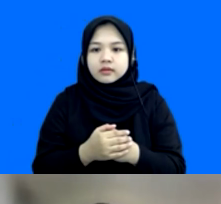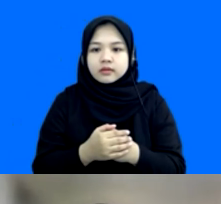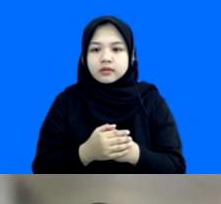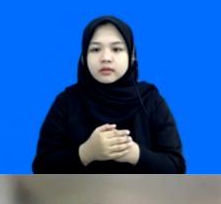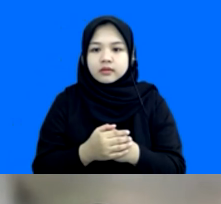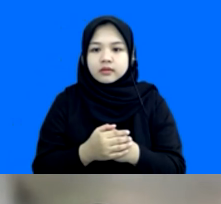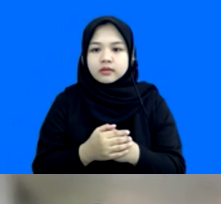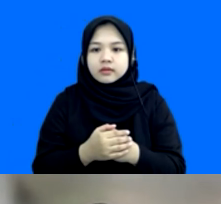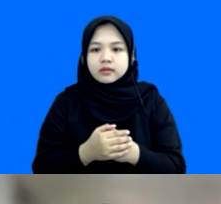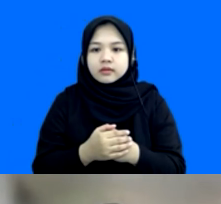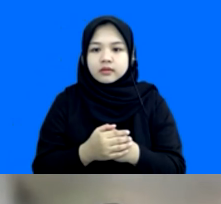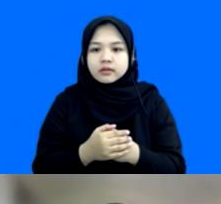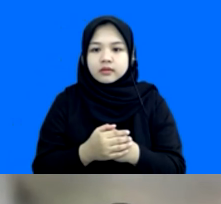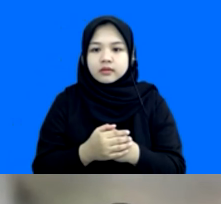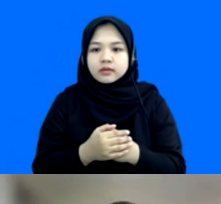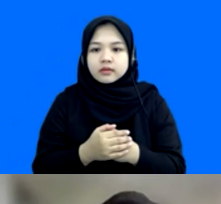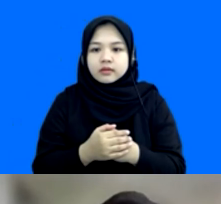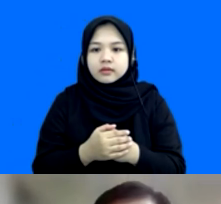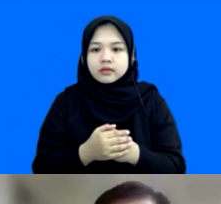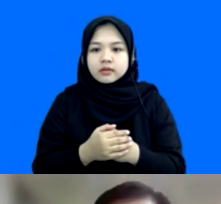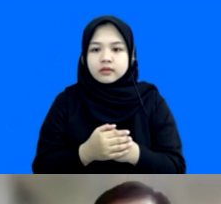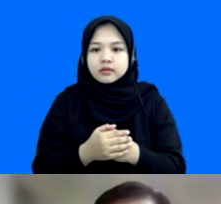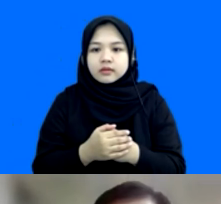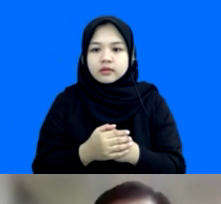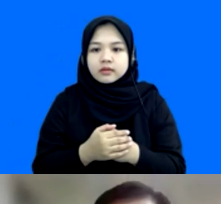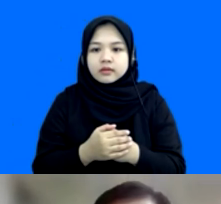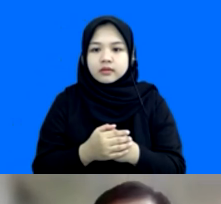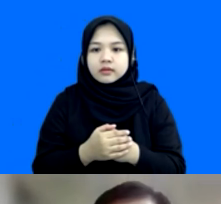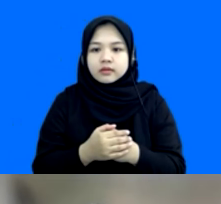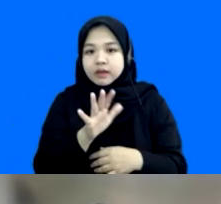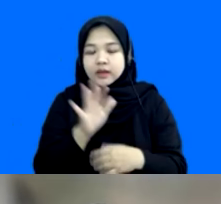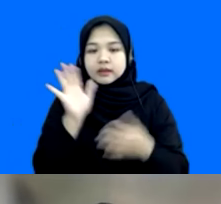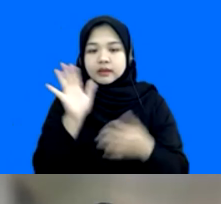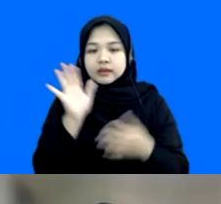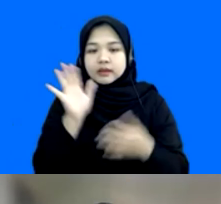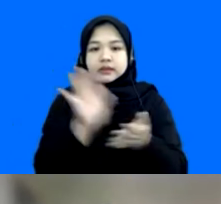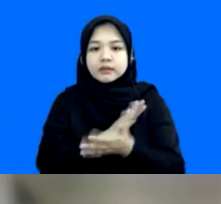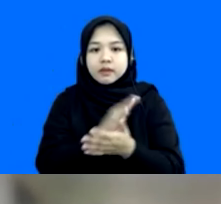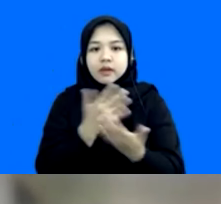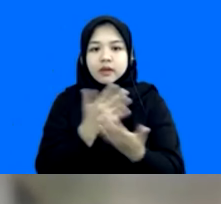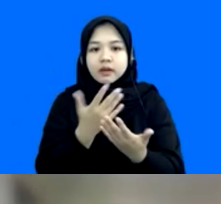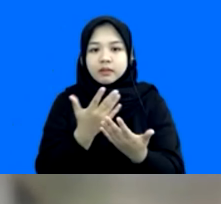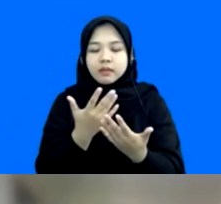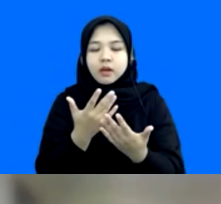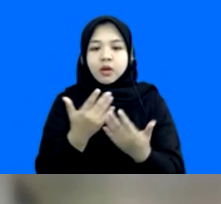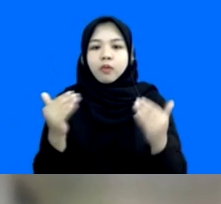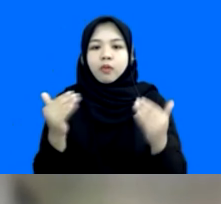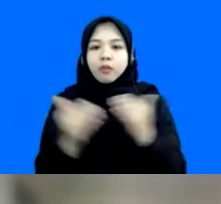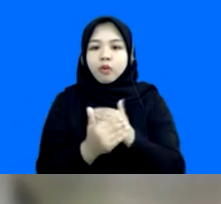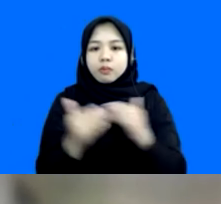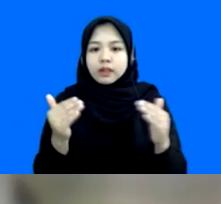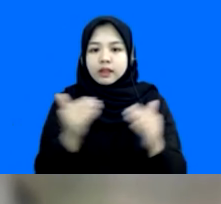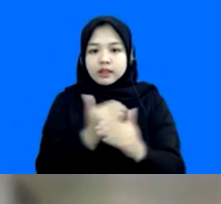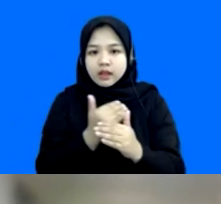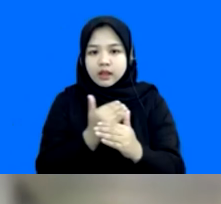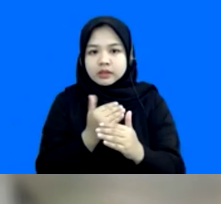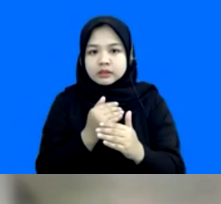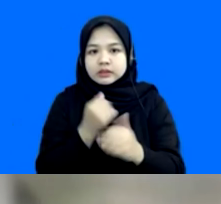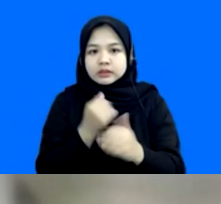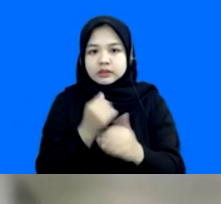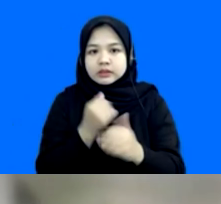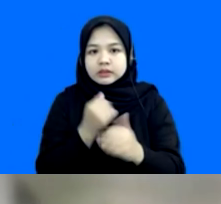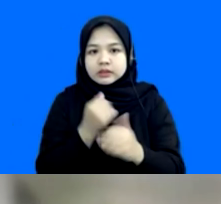every opportunity is that mobility is a basic need and a human right. So